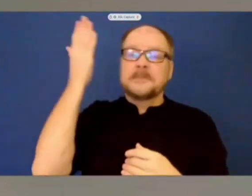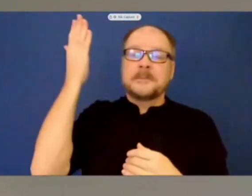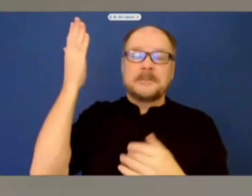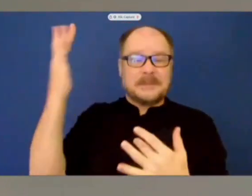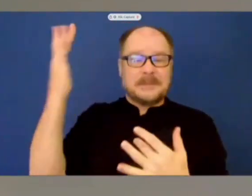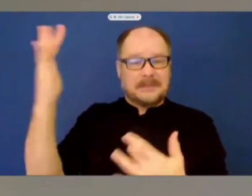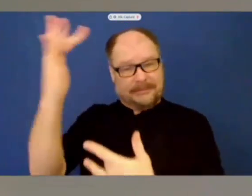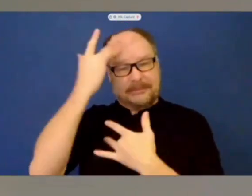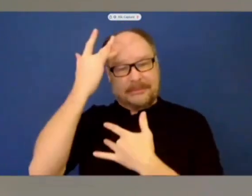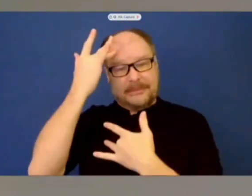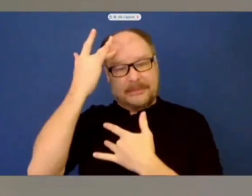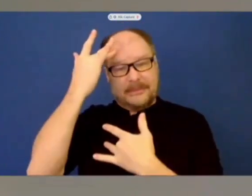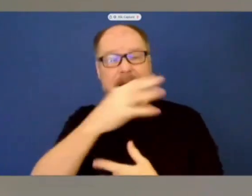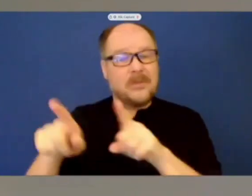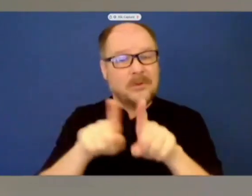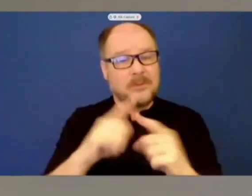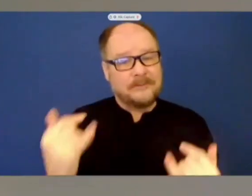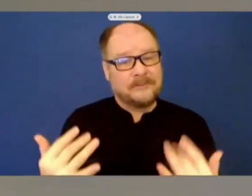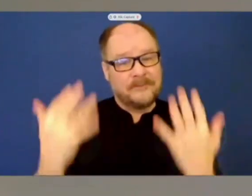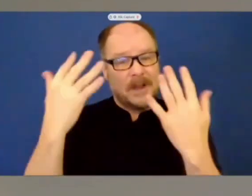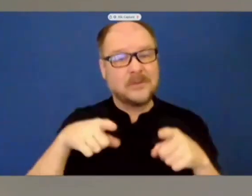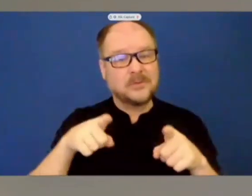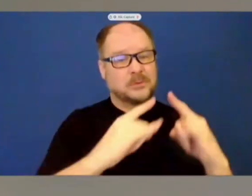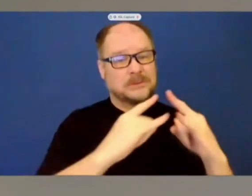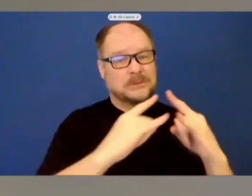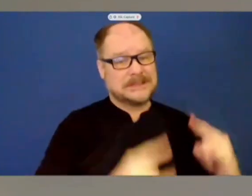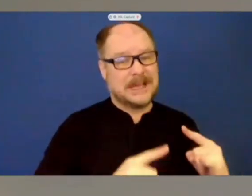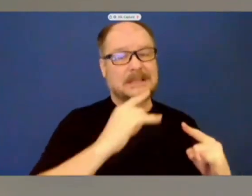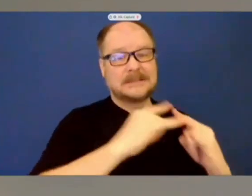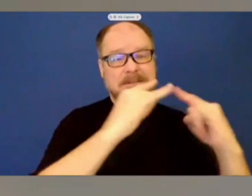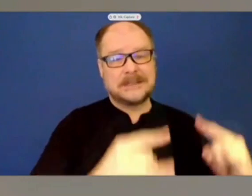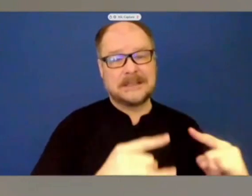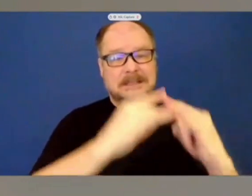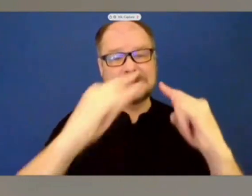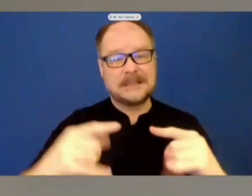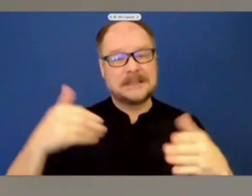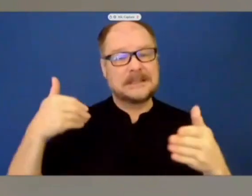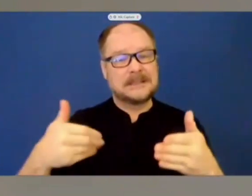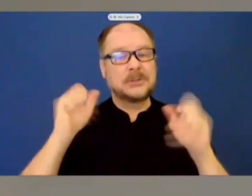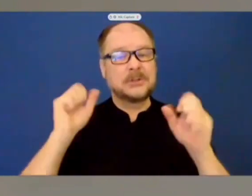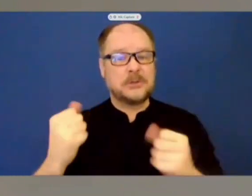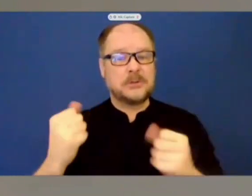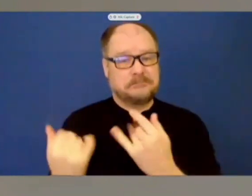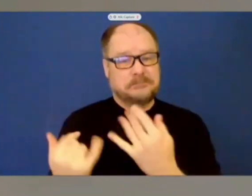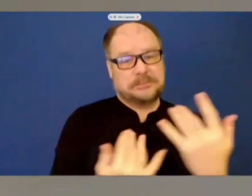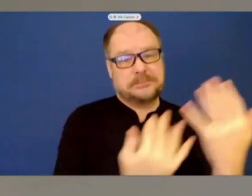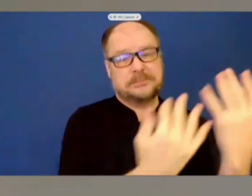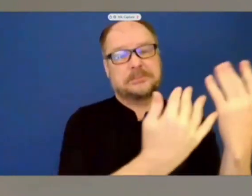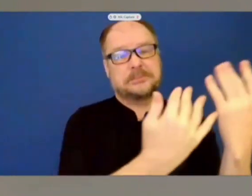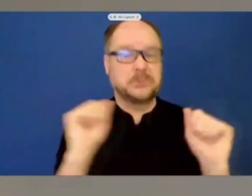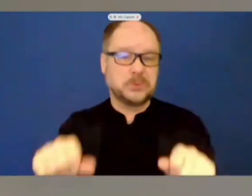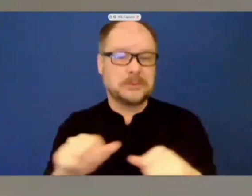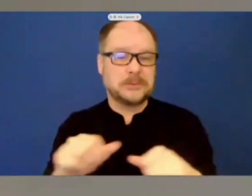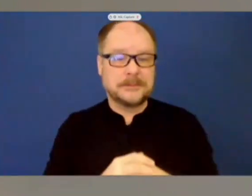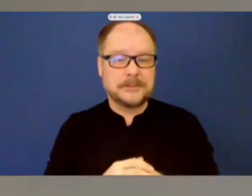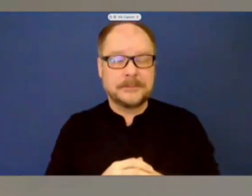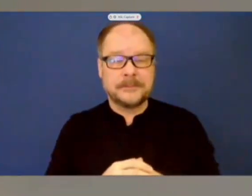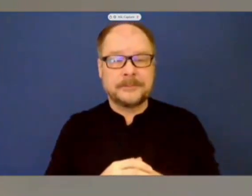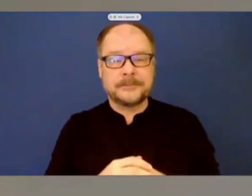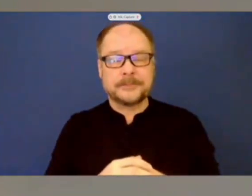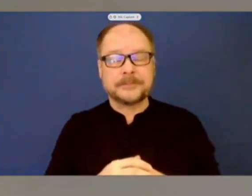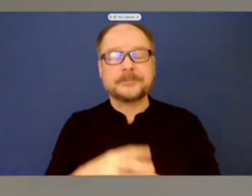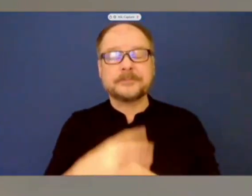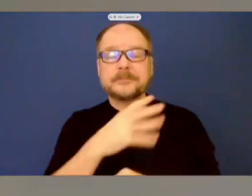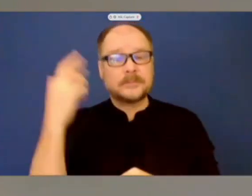sleeping in tents nearby. So the thing that brought about the imminent hazard